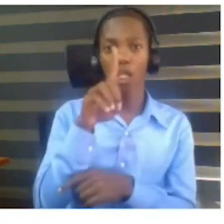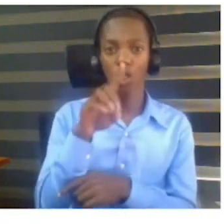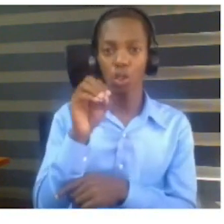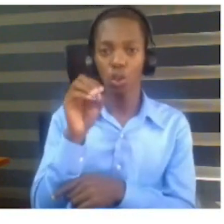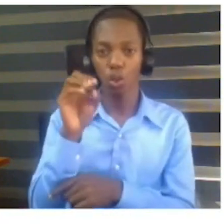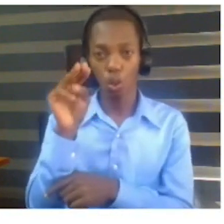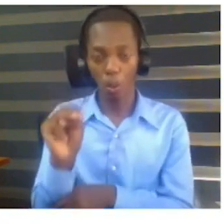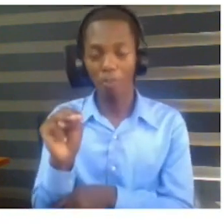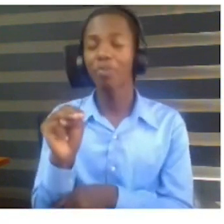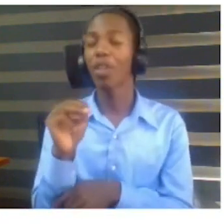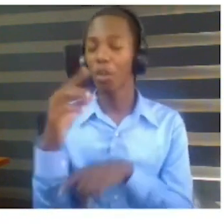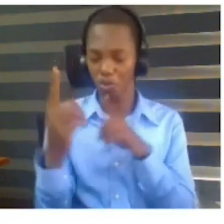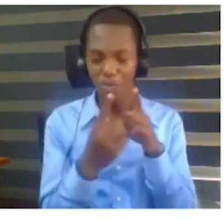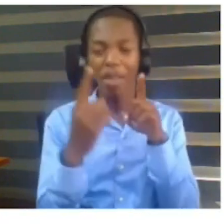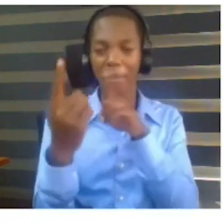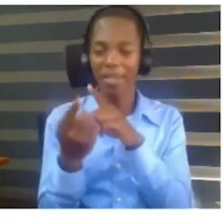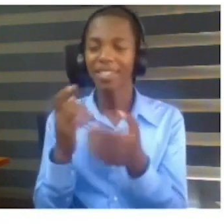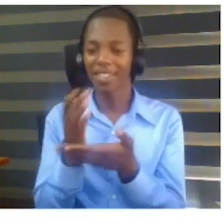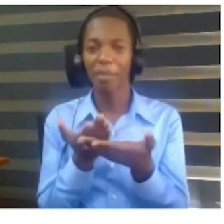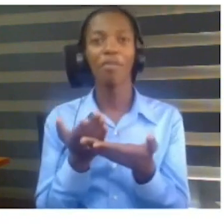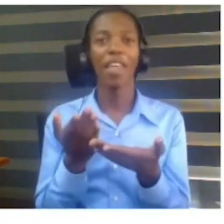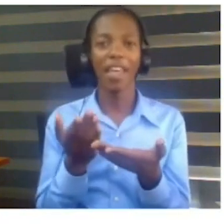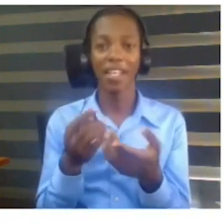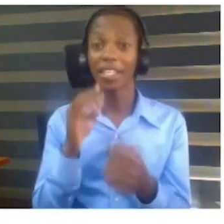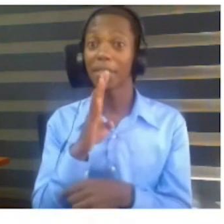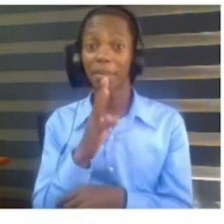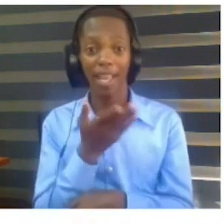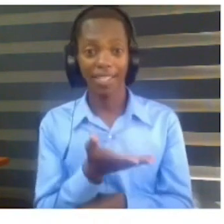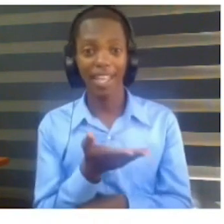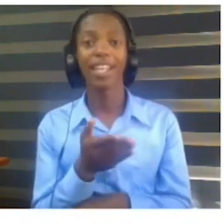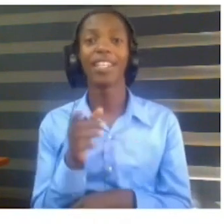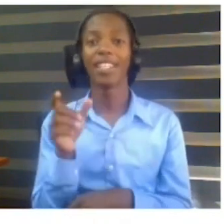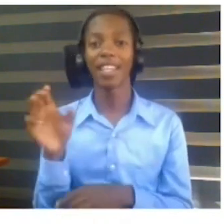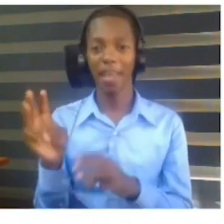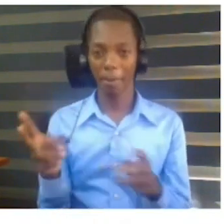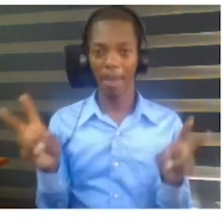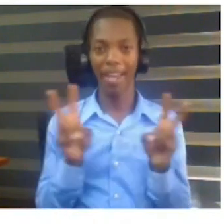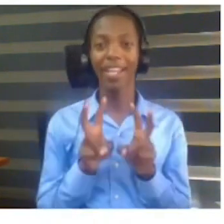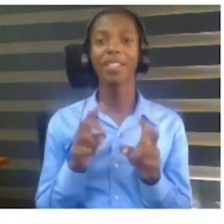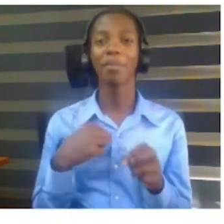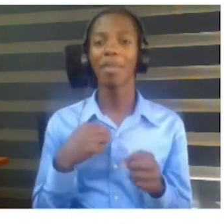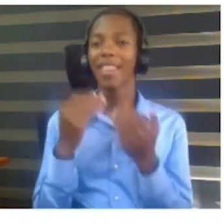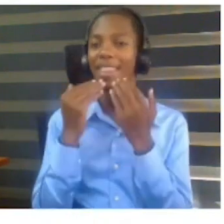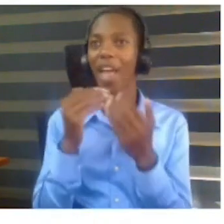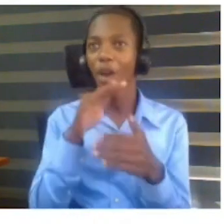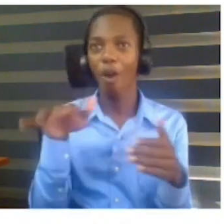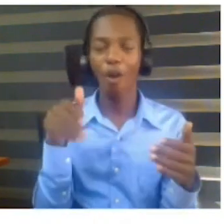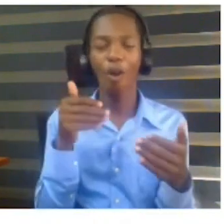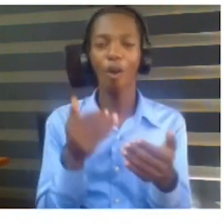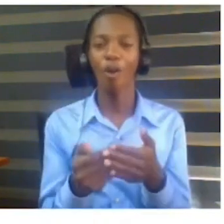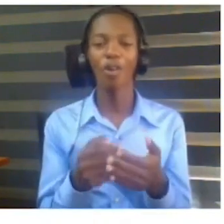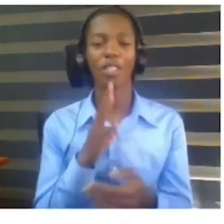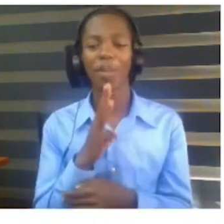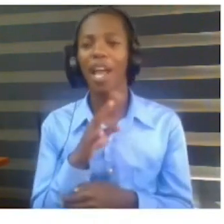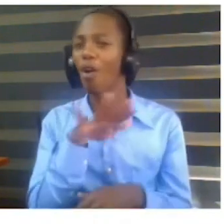who are on the panel. And also at the same time, I want to thank all our speakers, our partners, our sponsors,